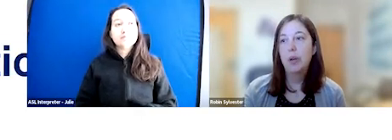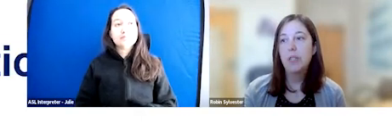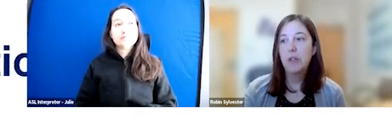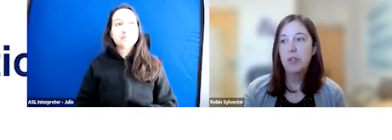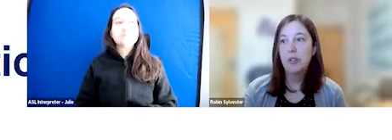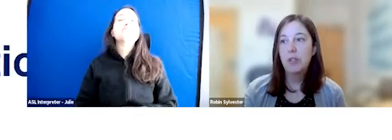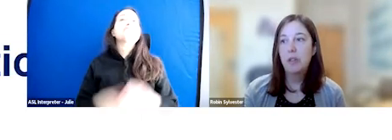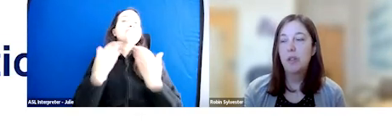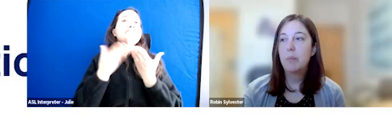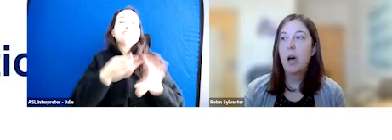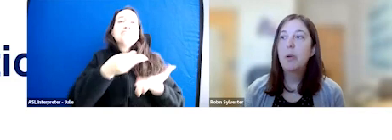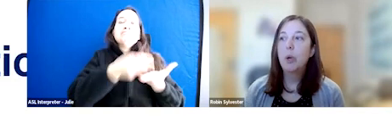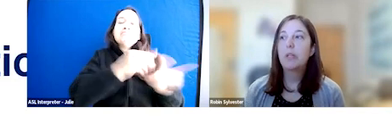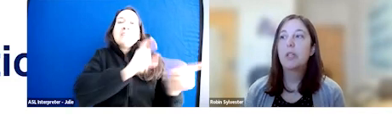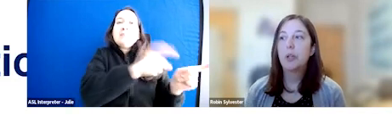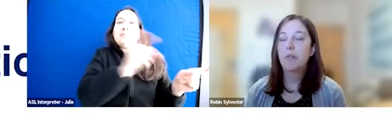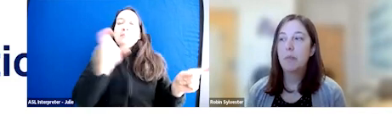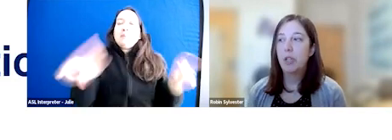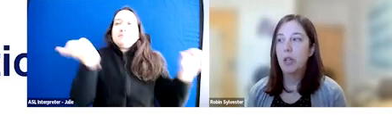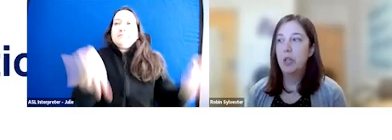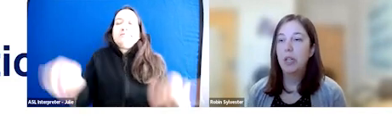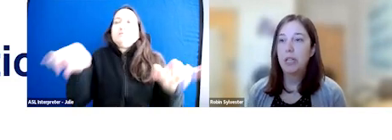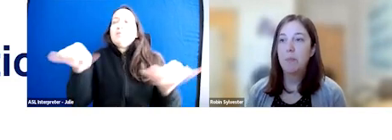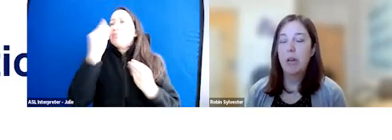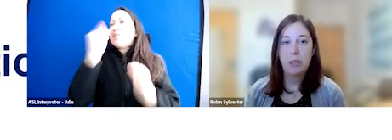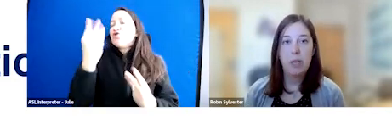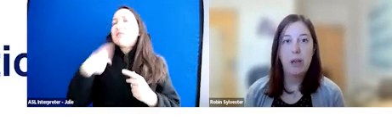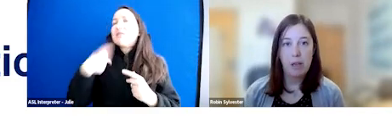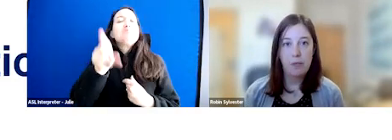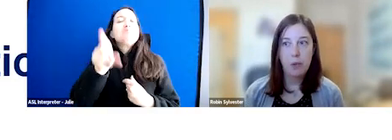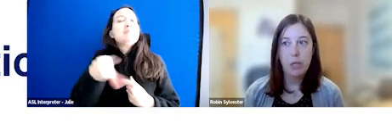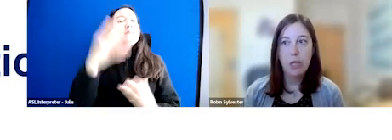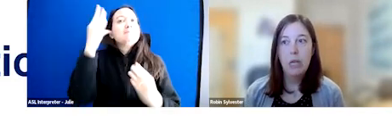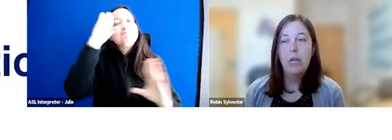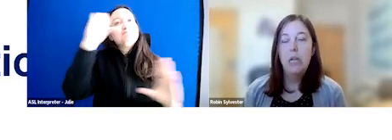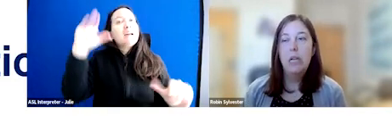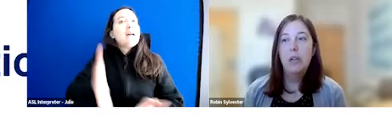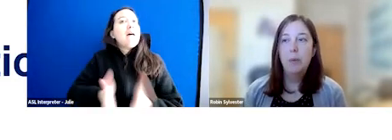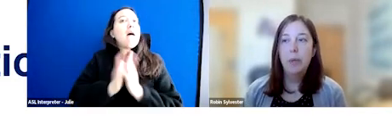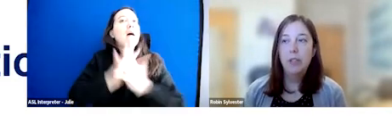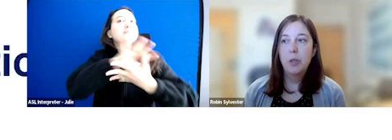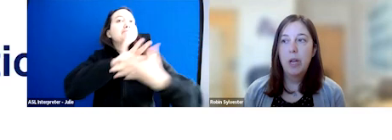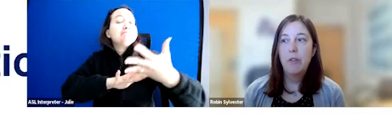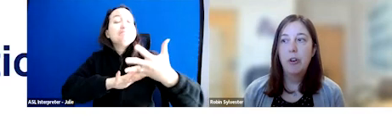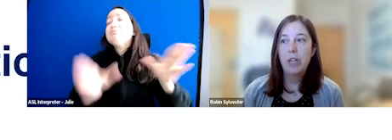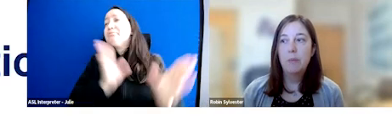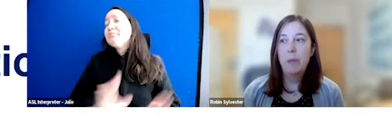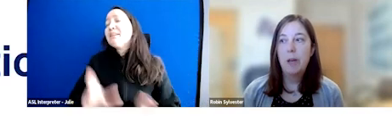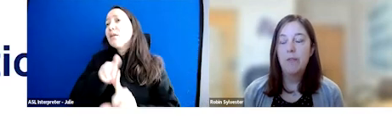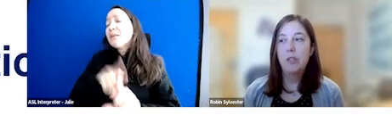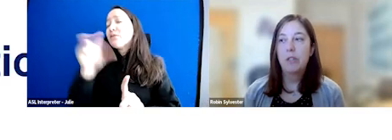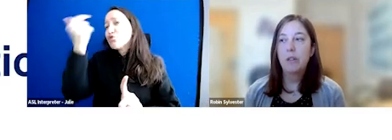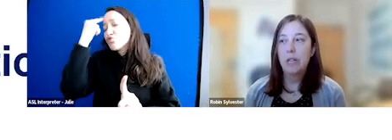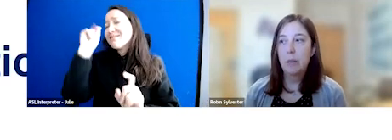So across funders, there's some common organizational information that you can expect to be asked for. If you plan to apply for grants, it may